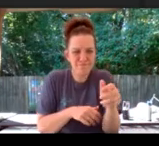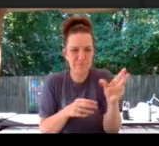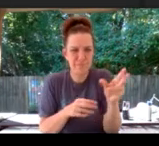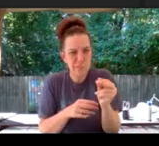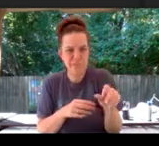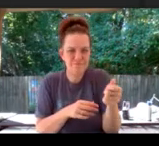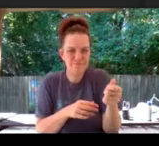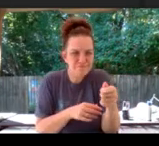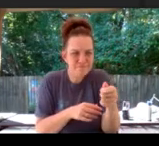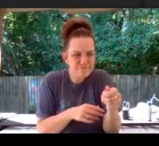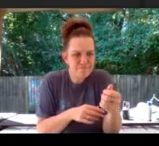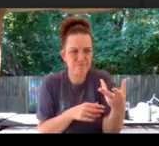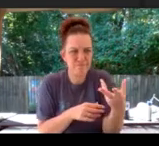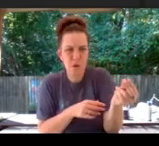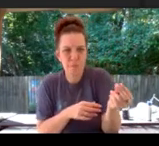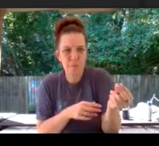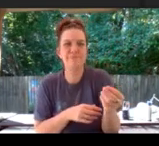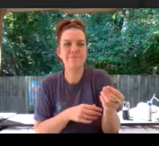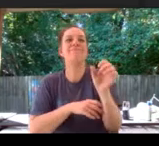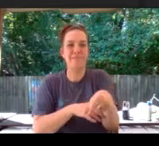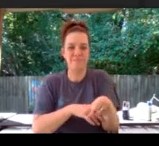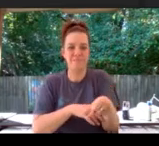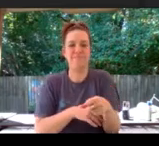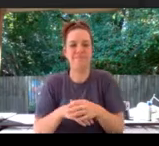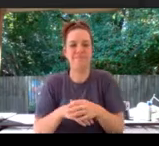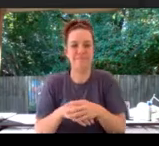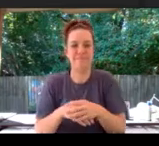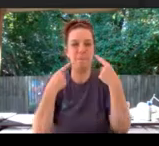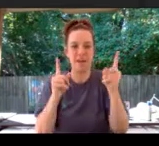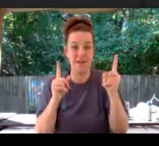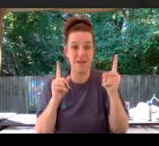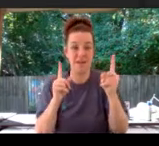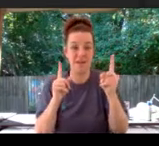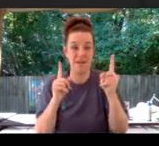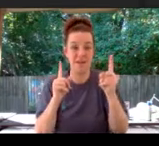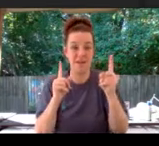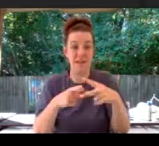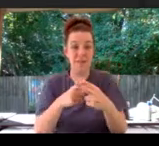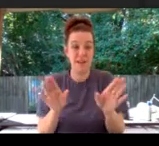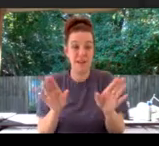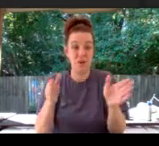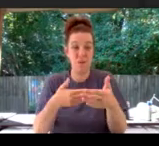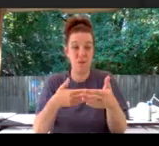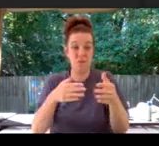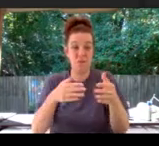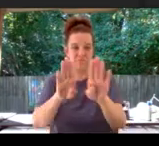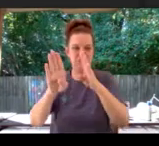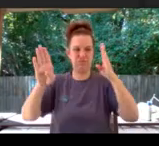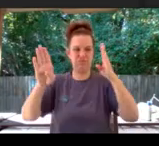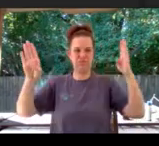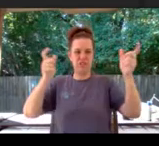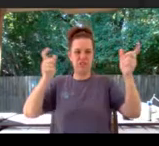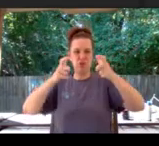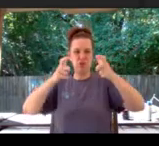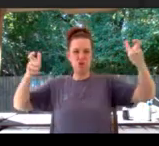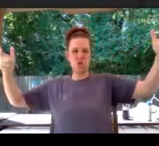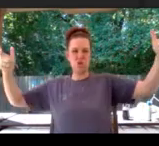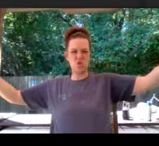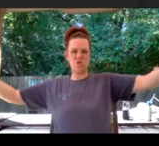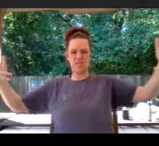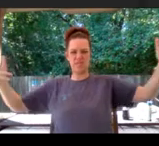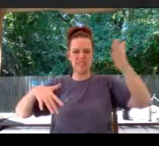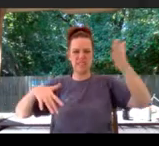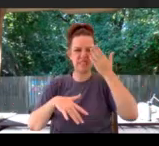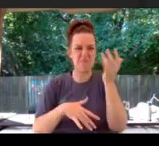Nope, nope, yep. The mechanical room was vast and dusty. It smelled of